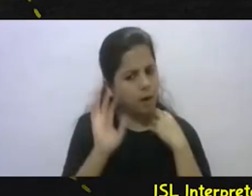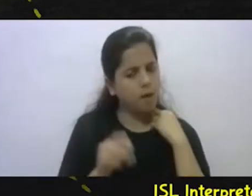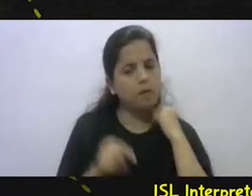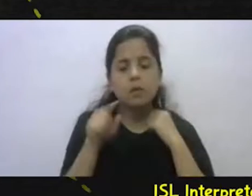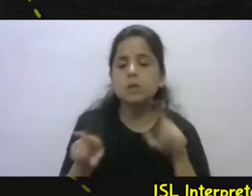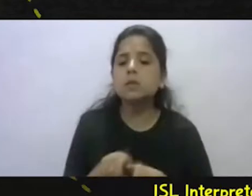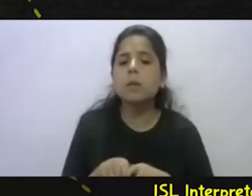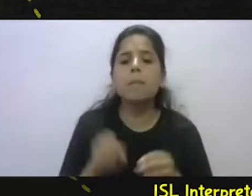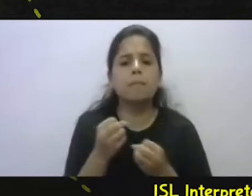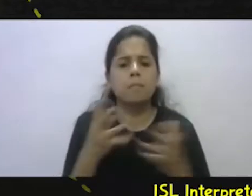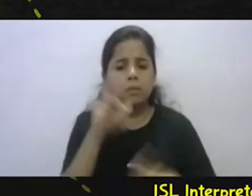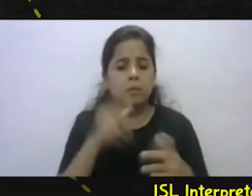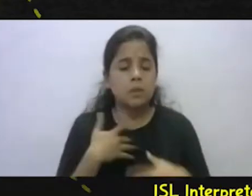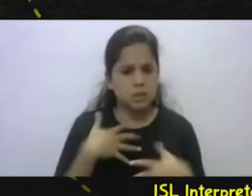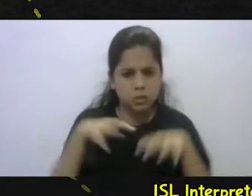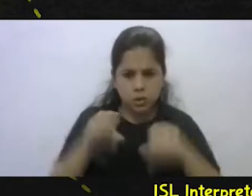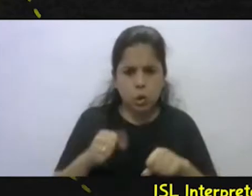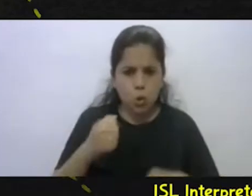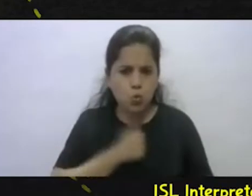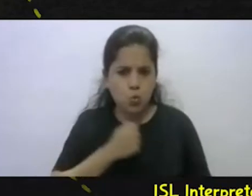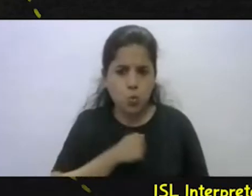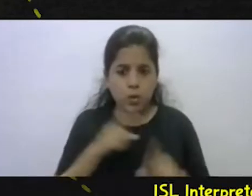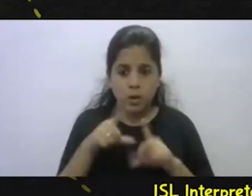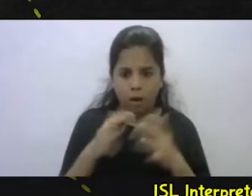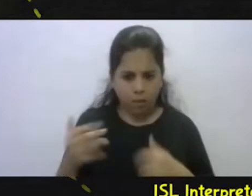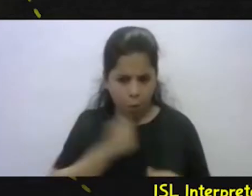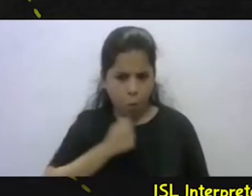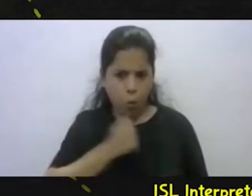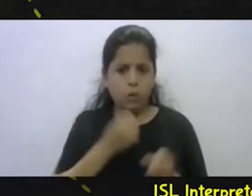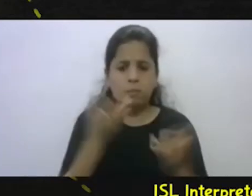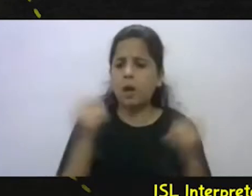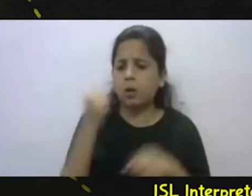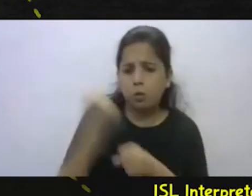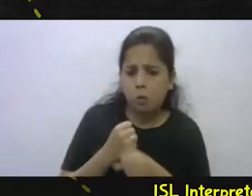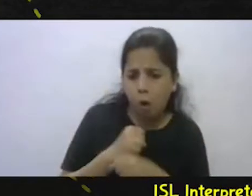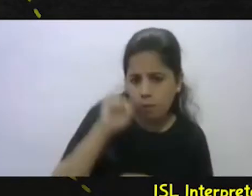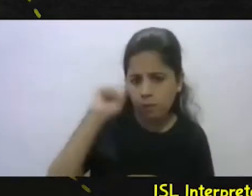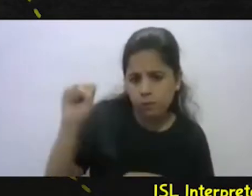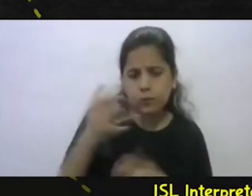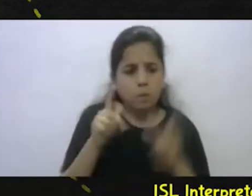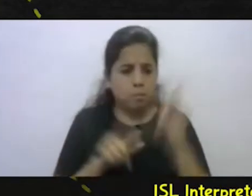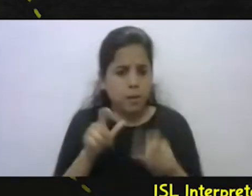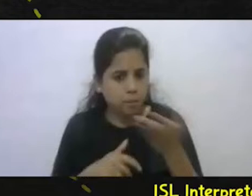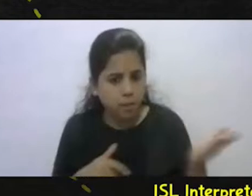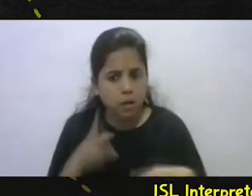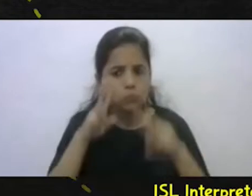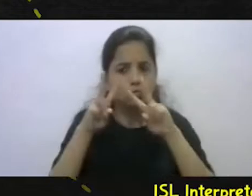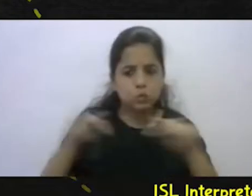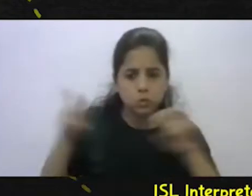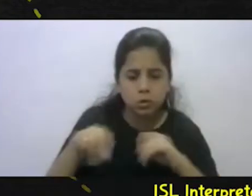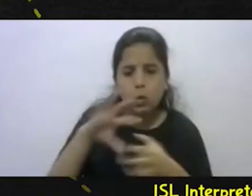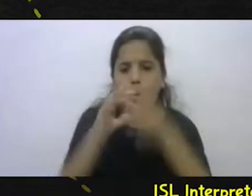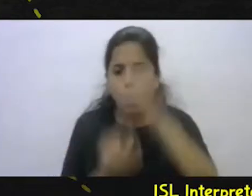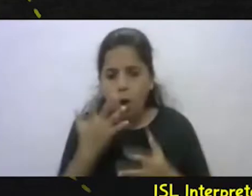a lot of obsession when it comes to collecting data, whether it's from the state, whether it's from people, whether it's from researchers and